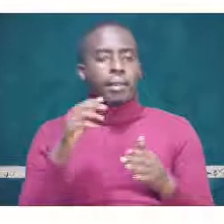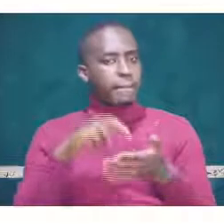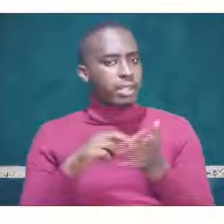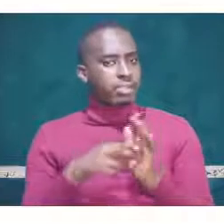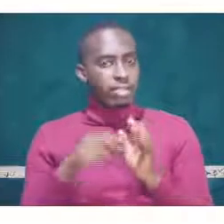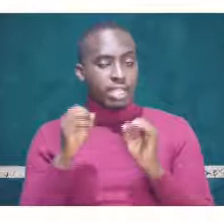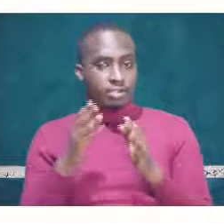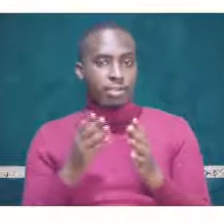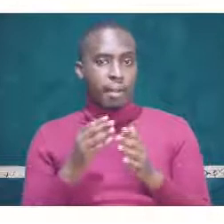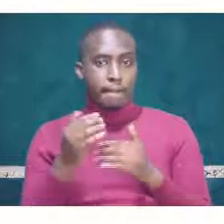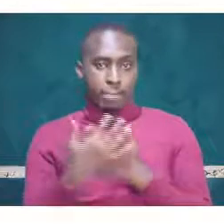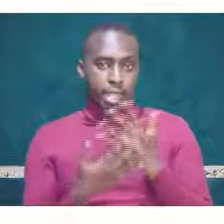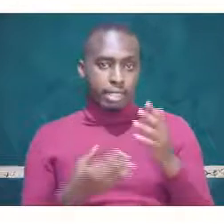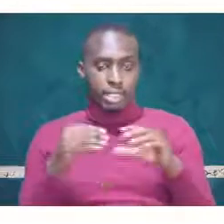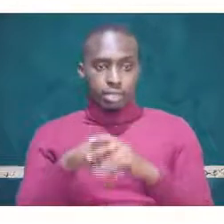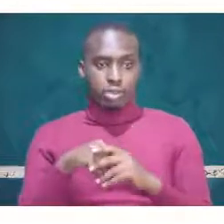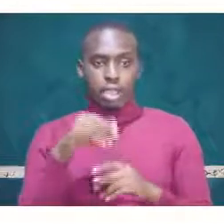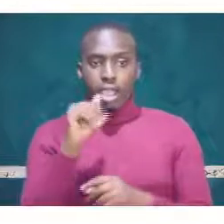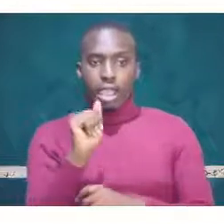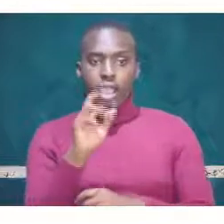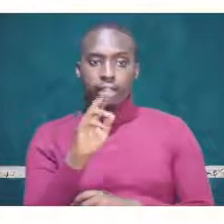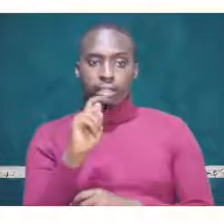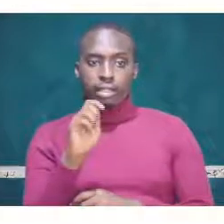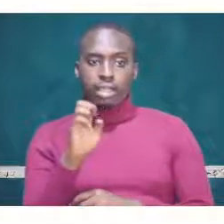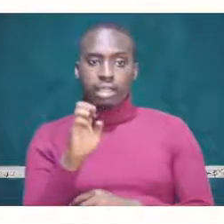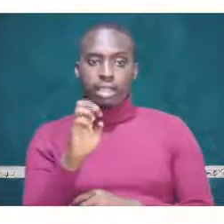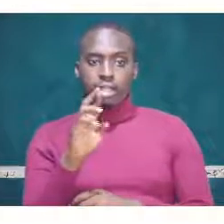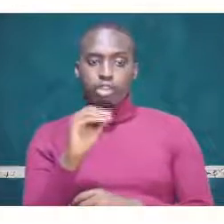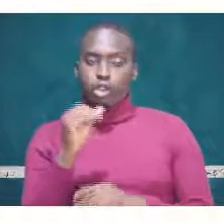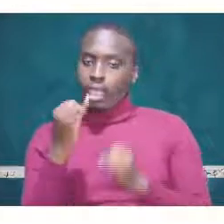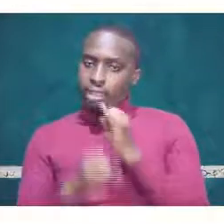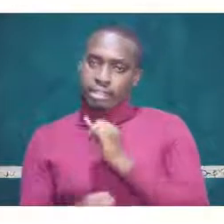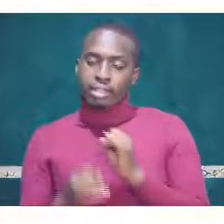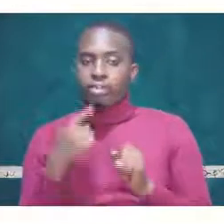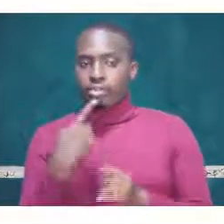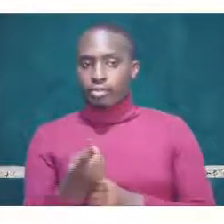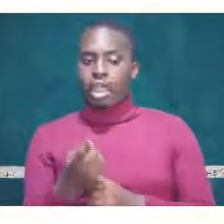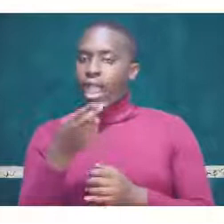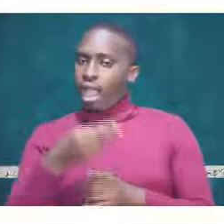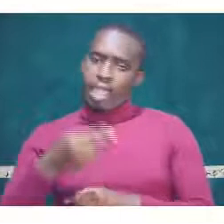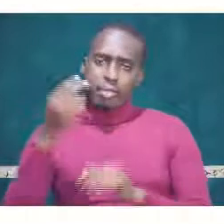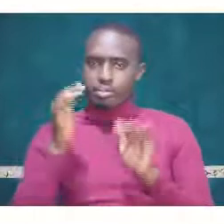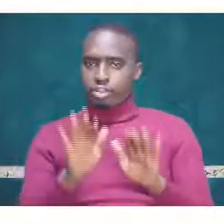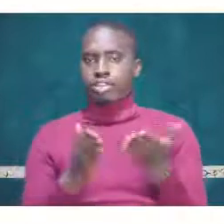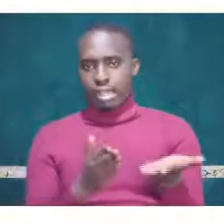is moving through the arterial end, now entering into arterial end, there is high pressure. And once there is high